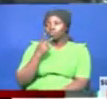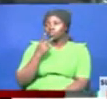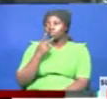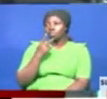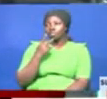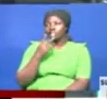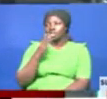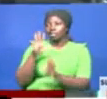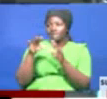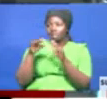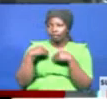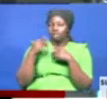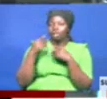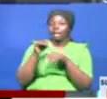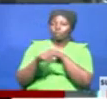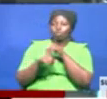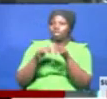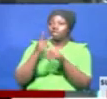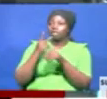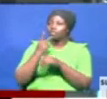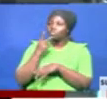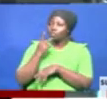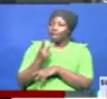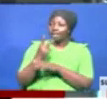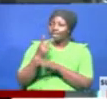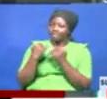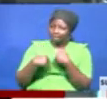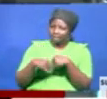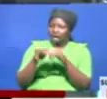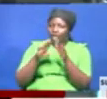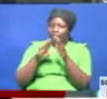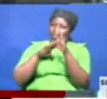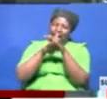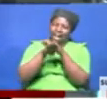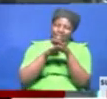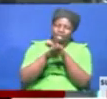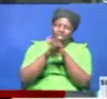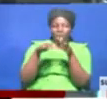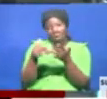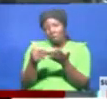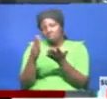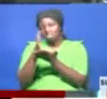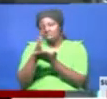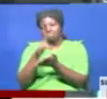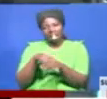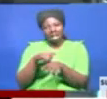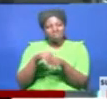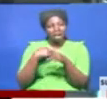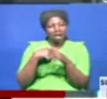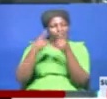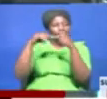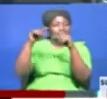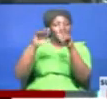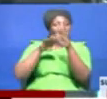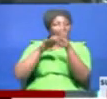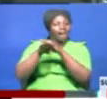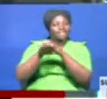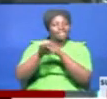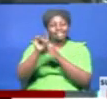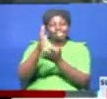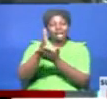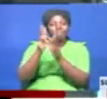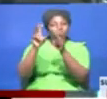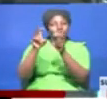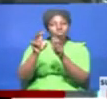hacking, either attempts or in some cases was there successful hacking. Those are some of the issues, and I think even when we